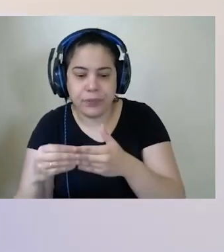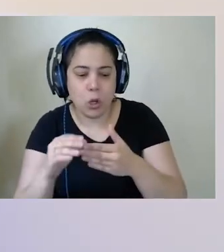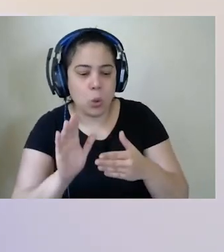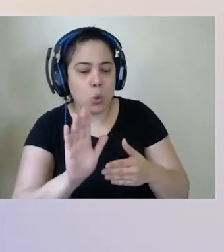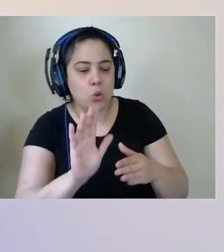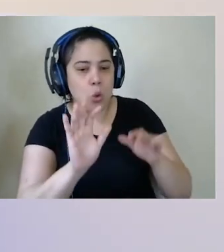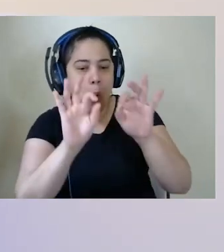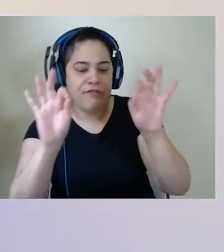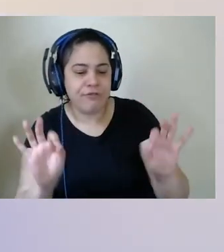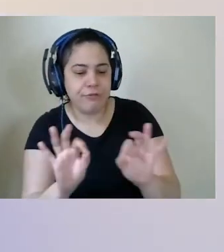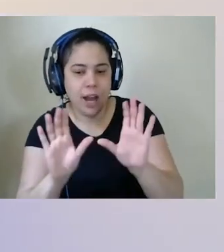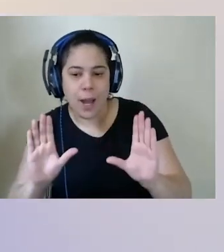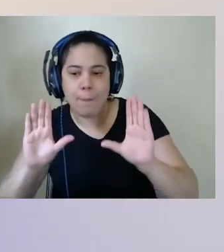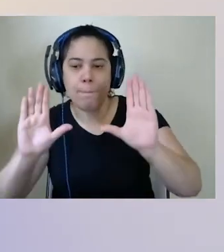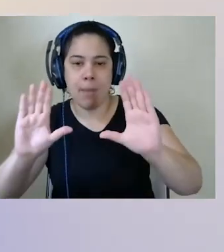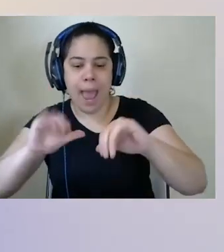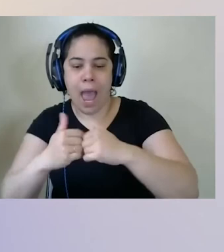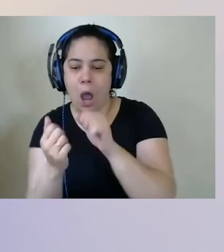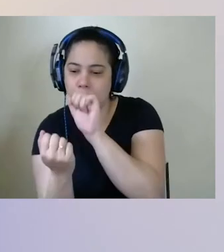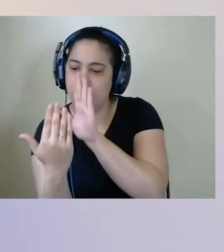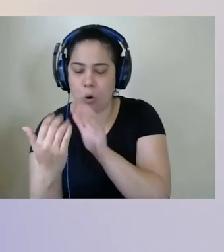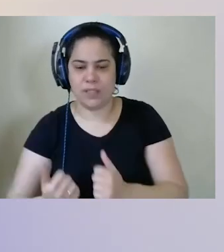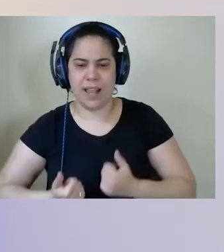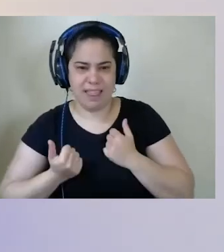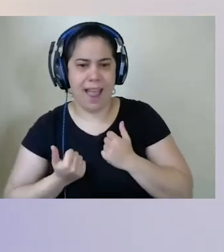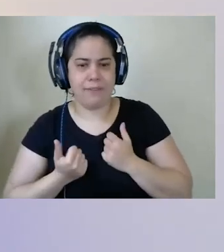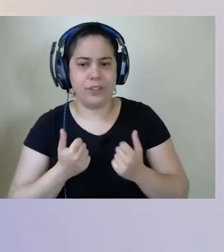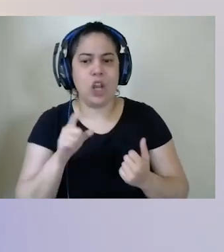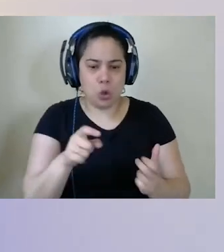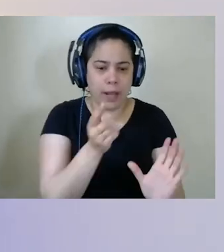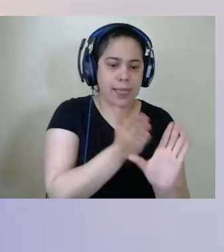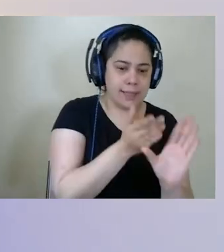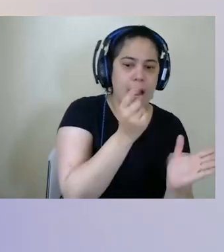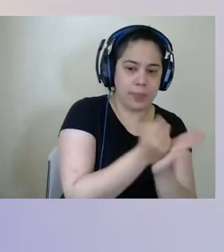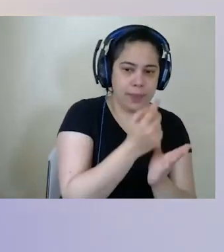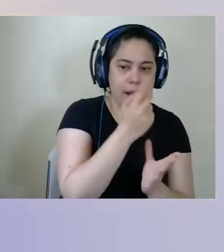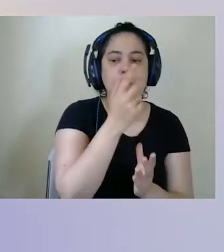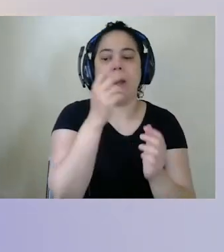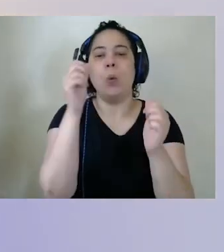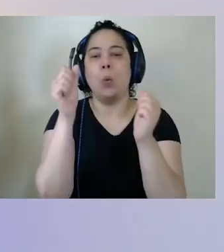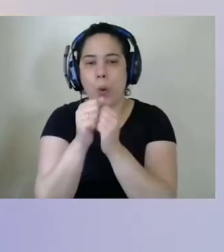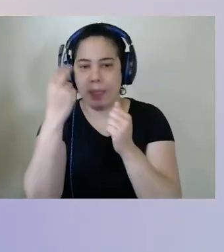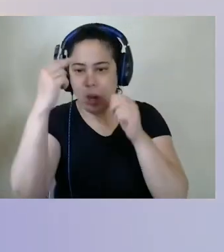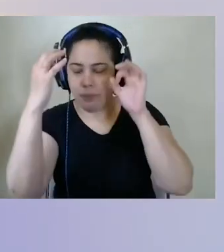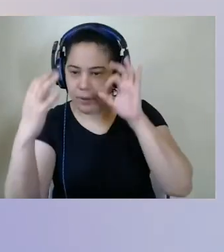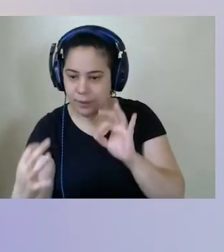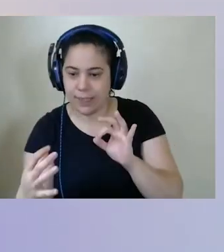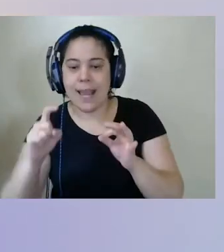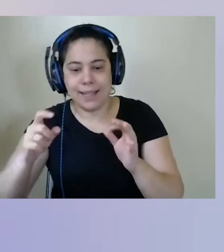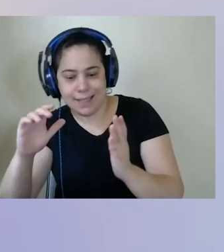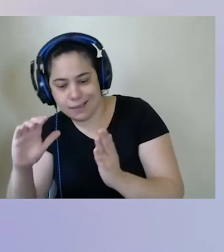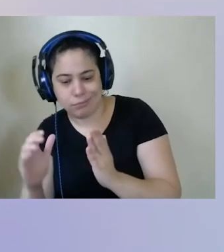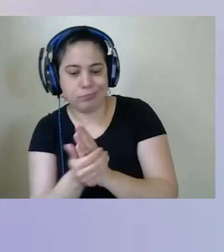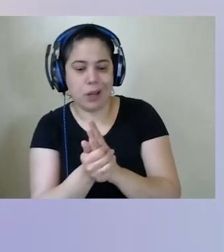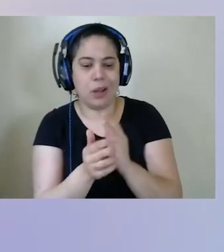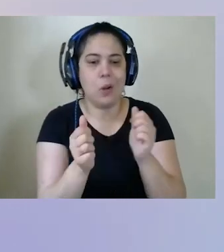with psychotherapy. I could say, and it would be politically acceptable if I said I use it as an adjunct to psychotherapy.